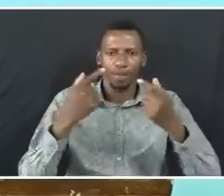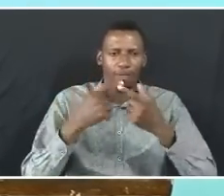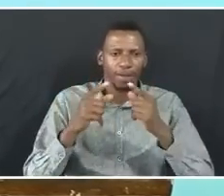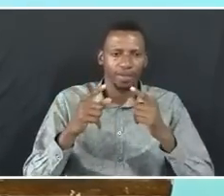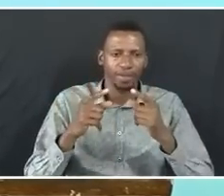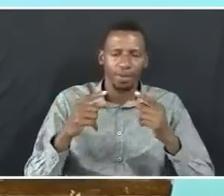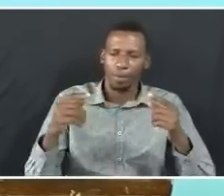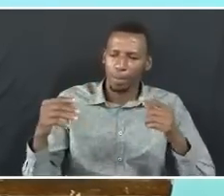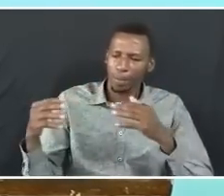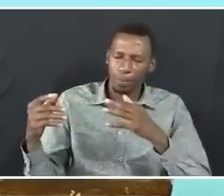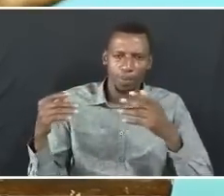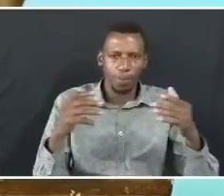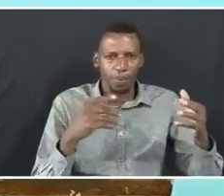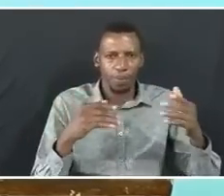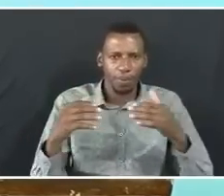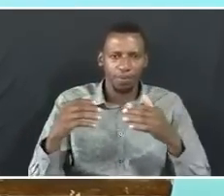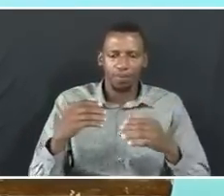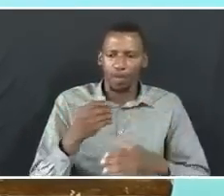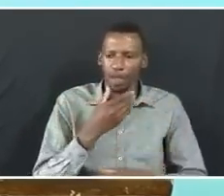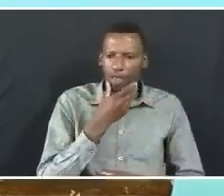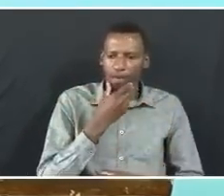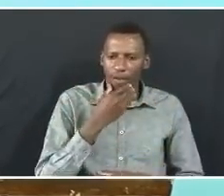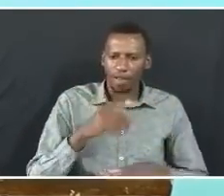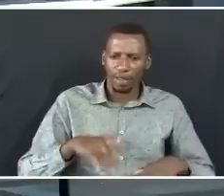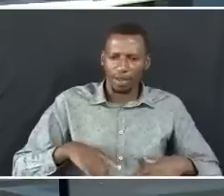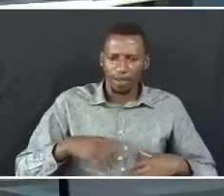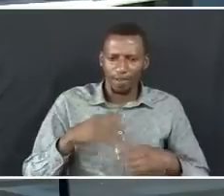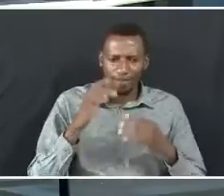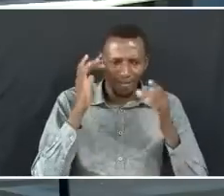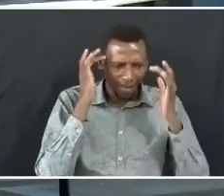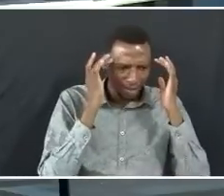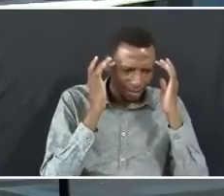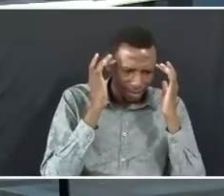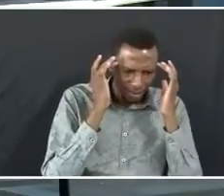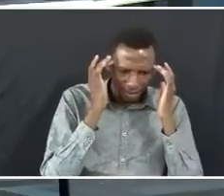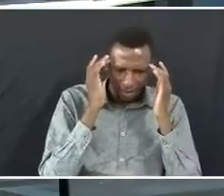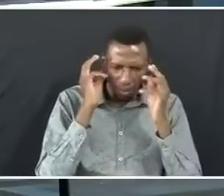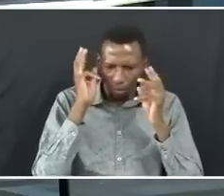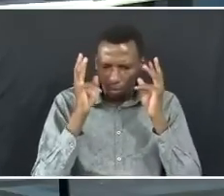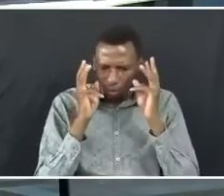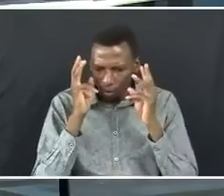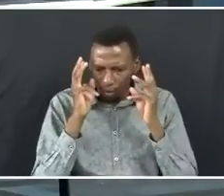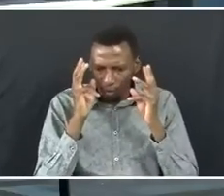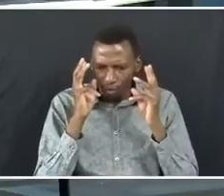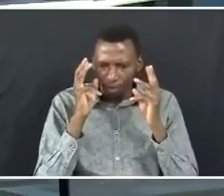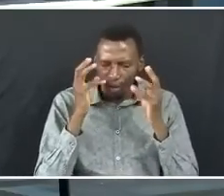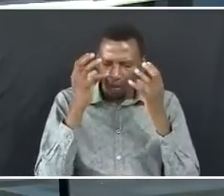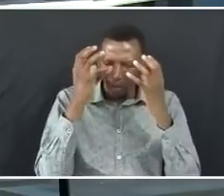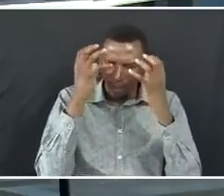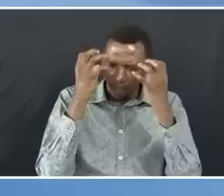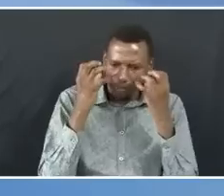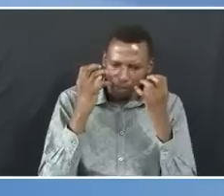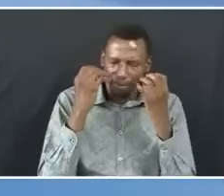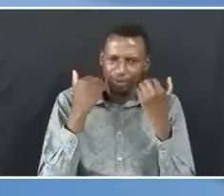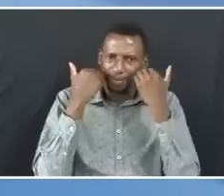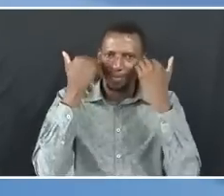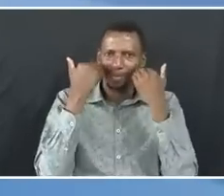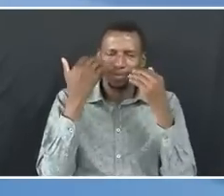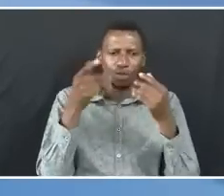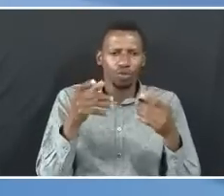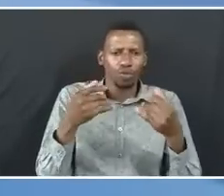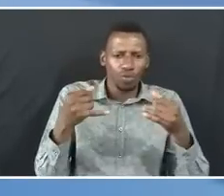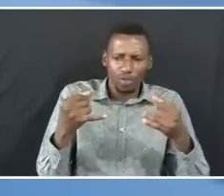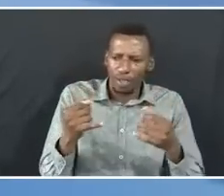was darkened with anxiety and grief, because you want to consolidate, but it is not possible.